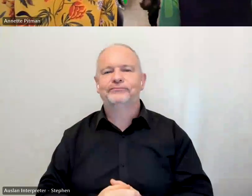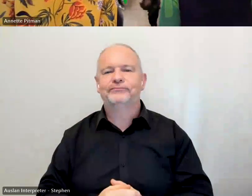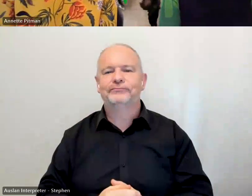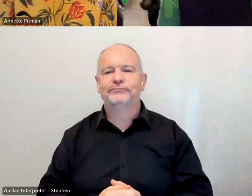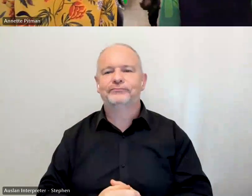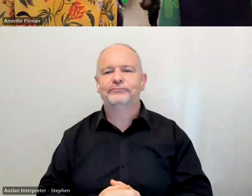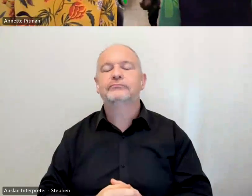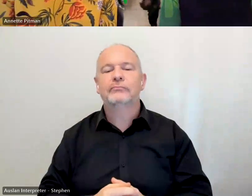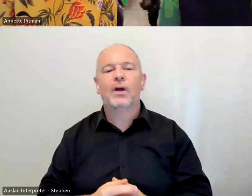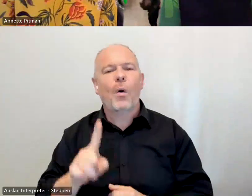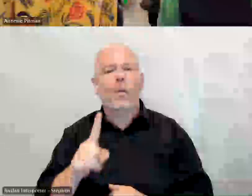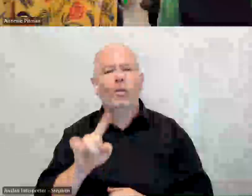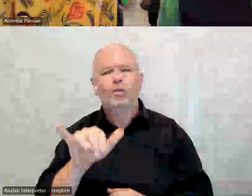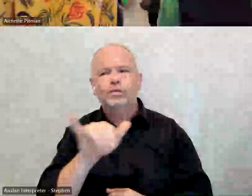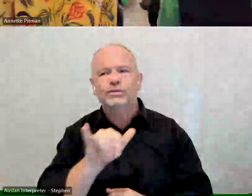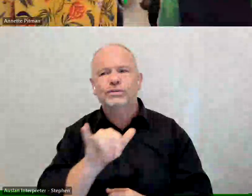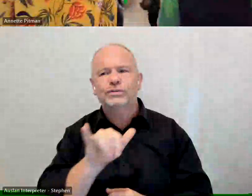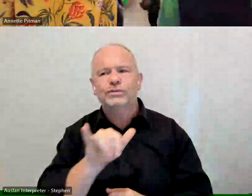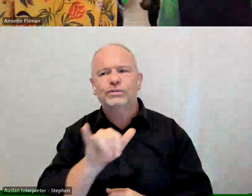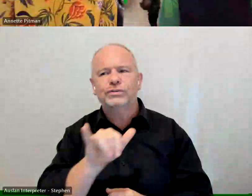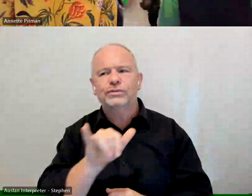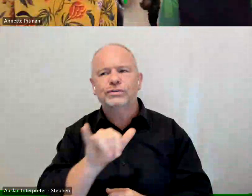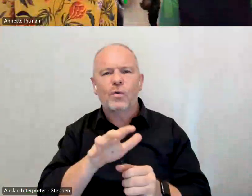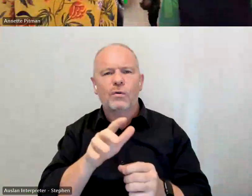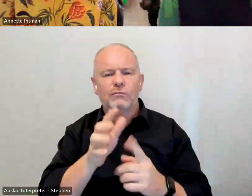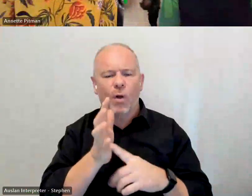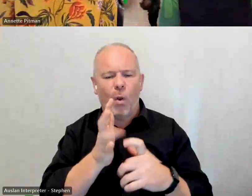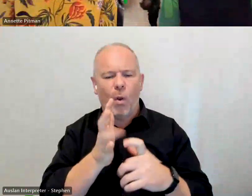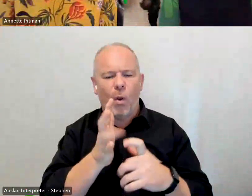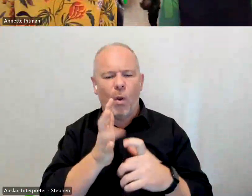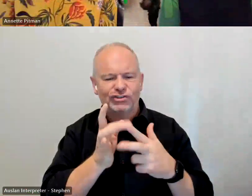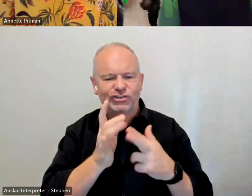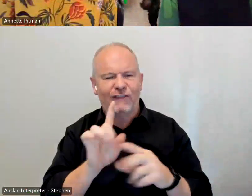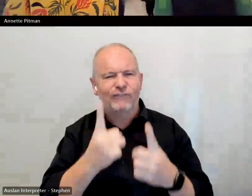And which regional locations in the first phase?